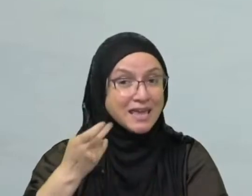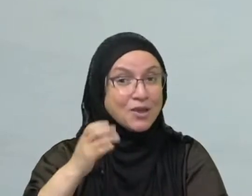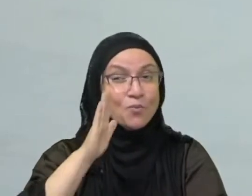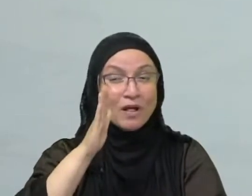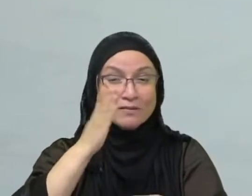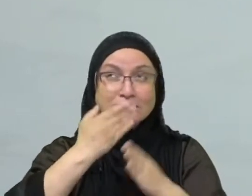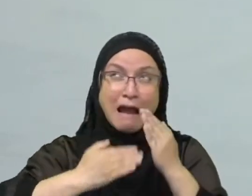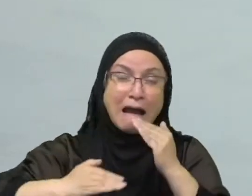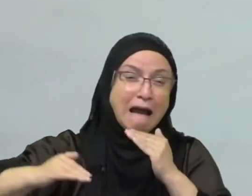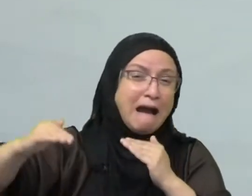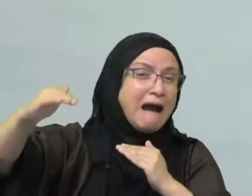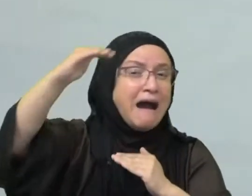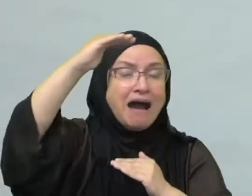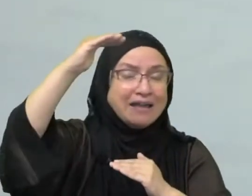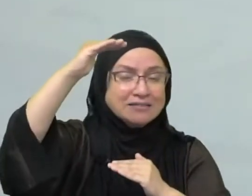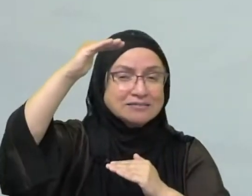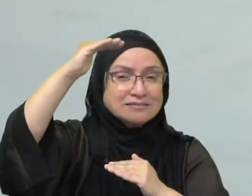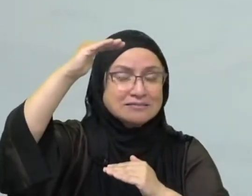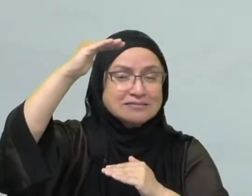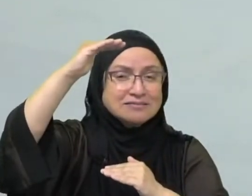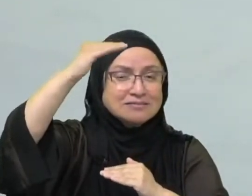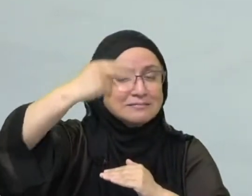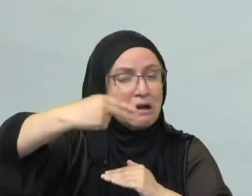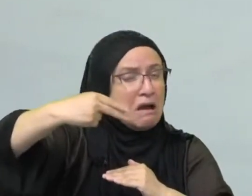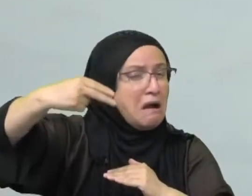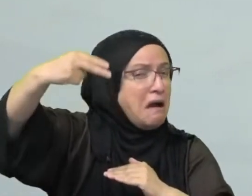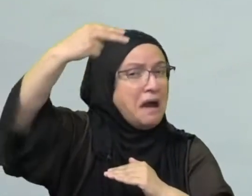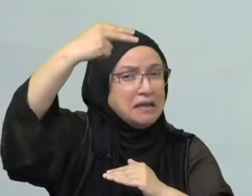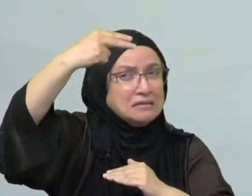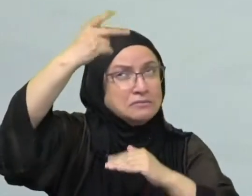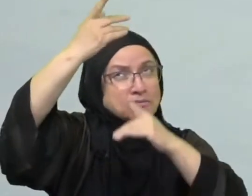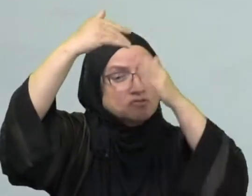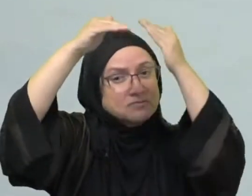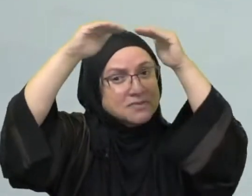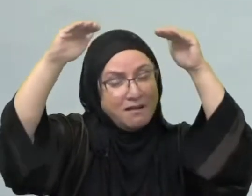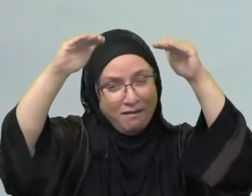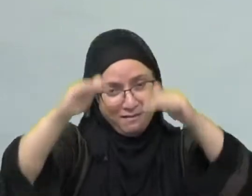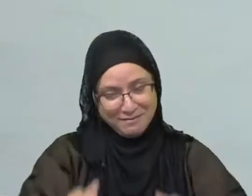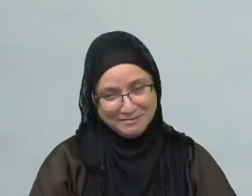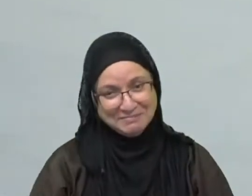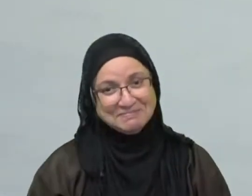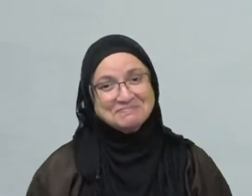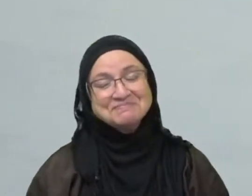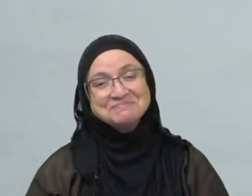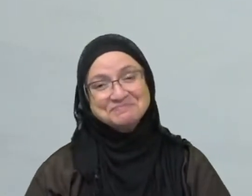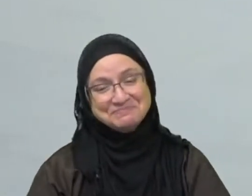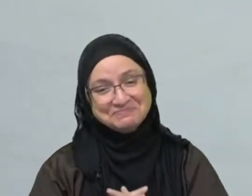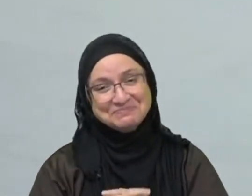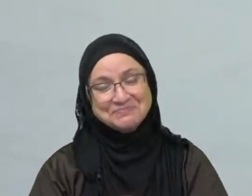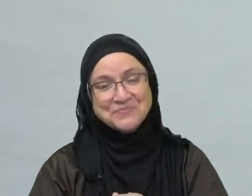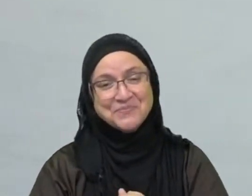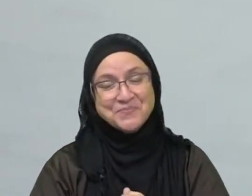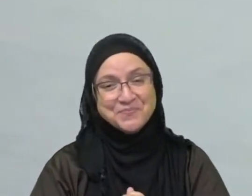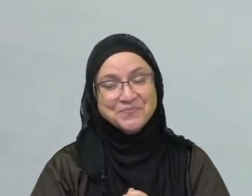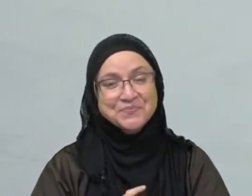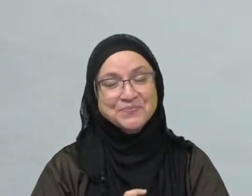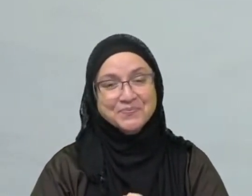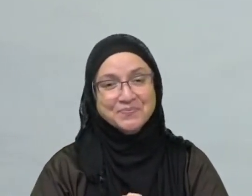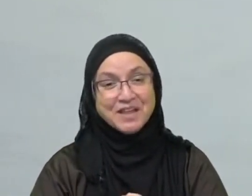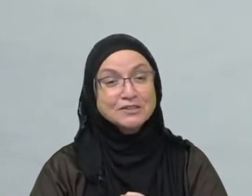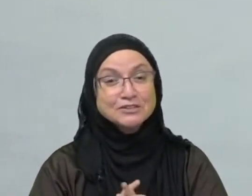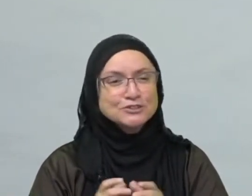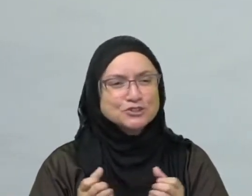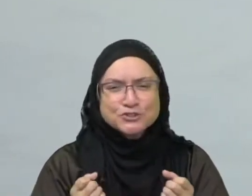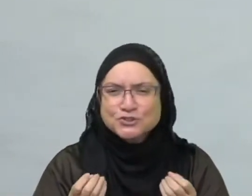then. Imam Ahmad rahimahullah's son comes to him. Says, when does this hardship stop?